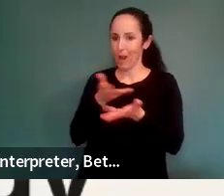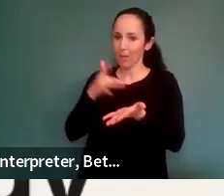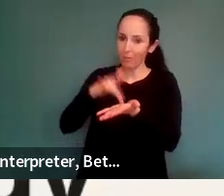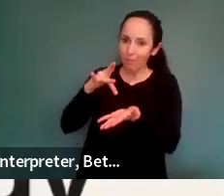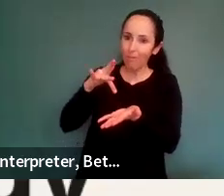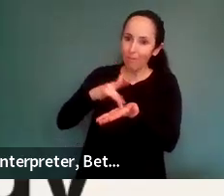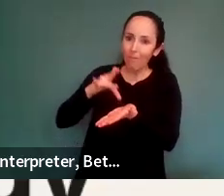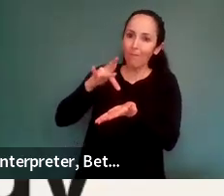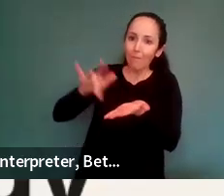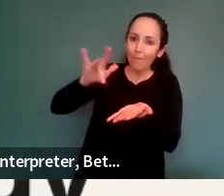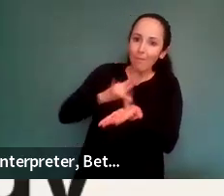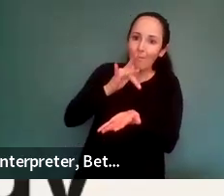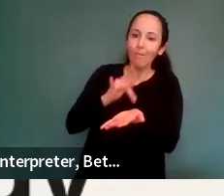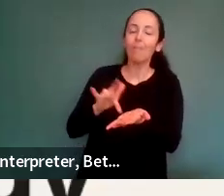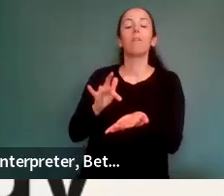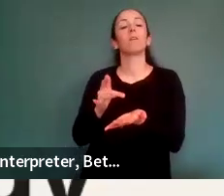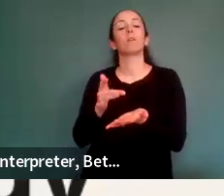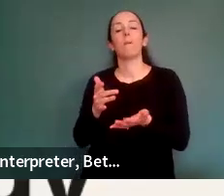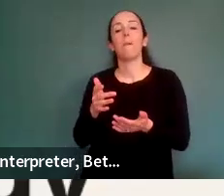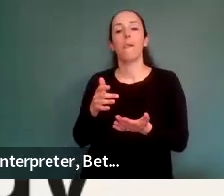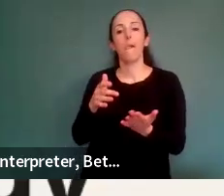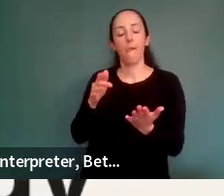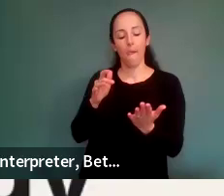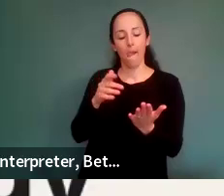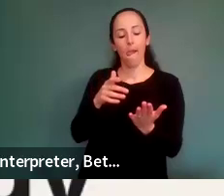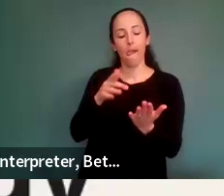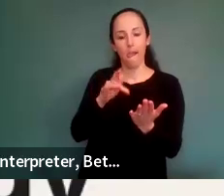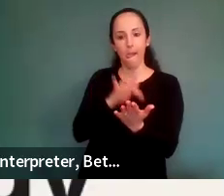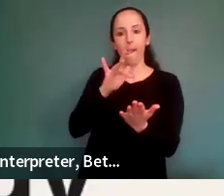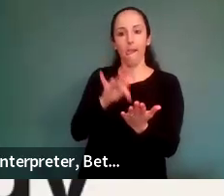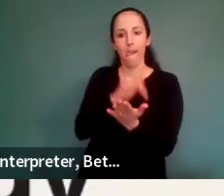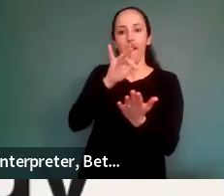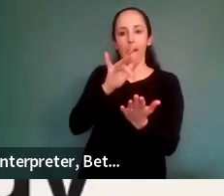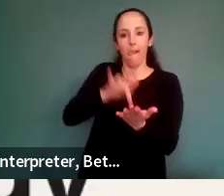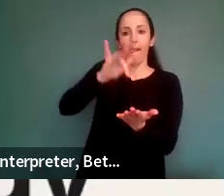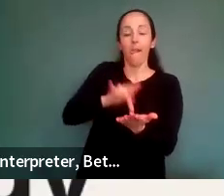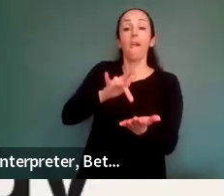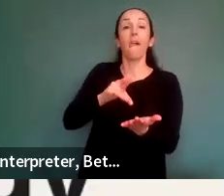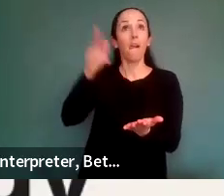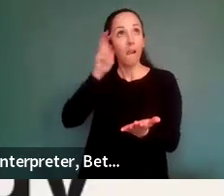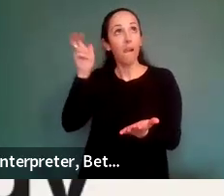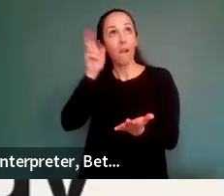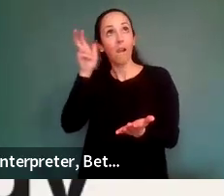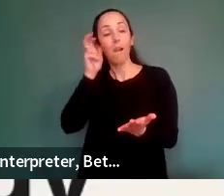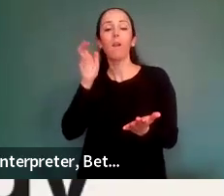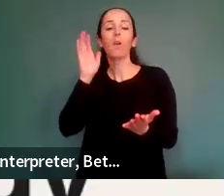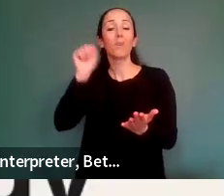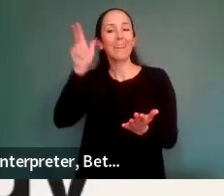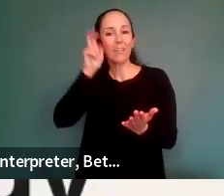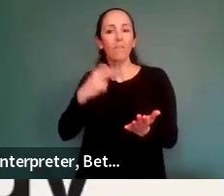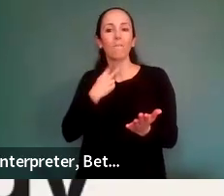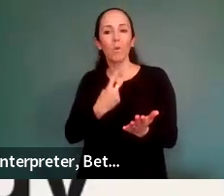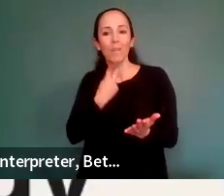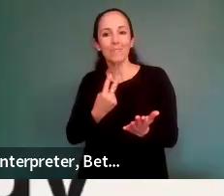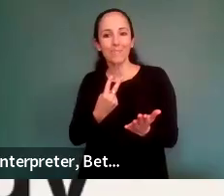you navigate the screen using gestures, the TalkBack provides feedback or voice output